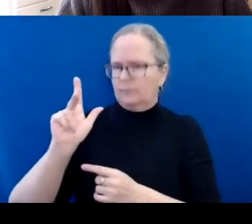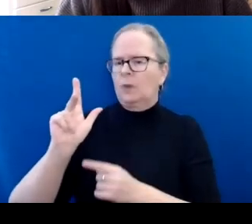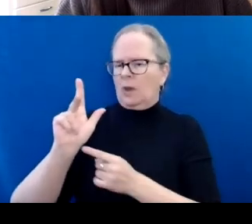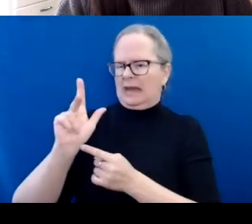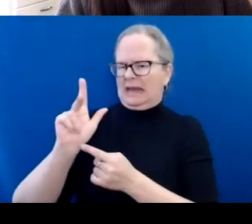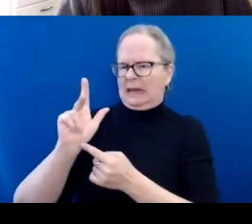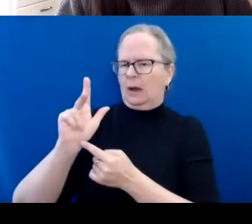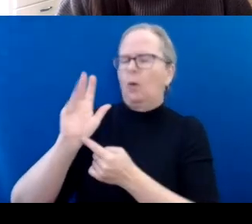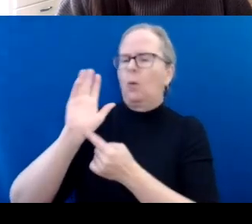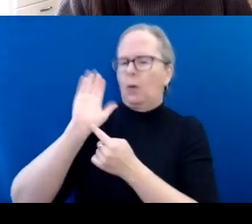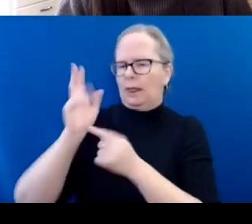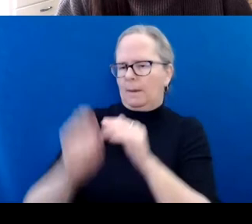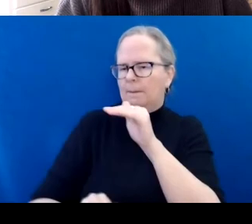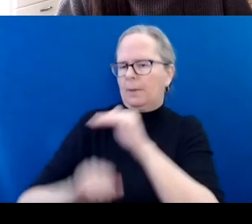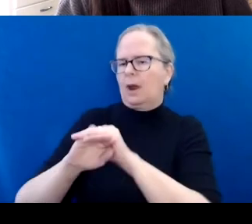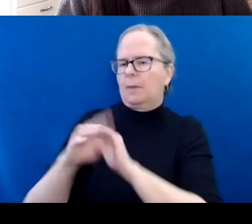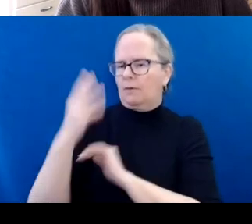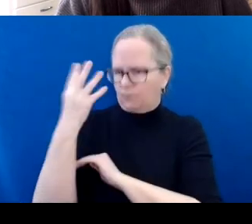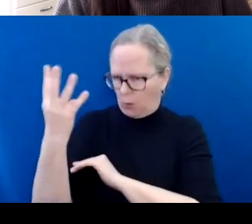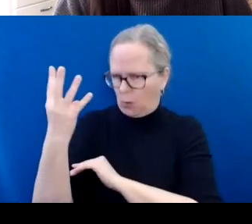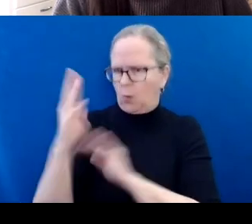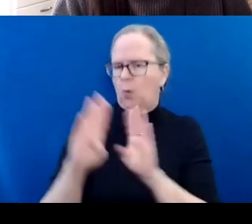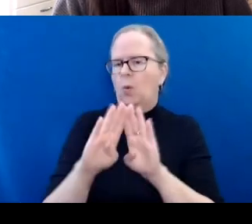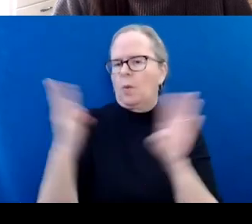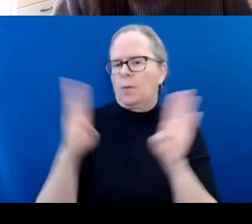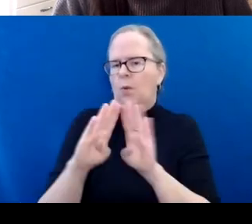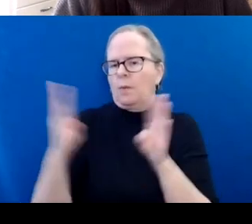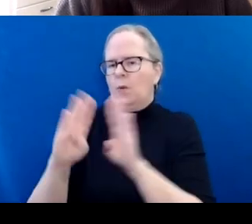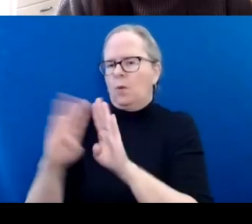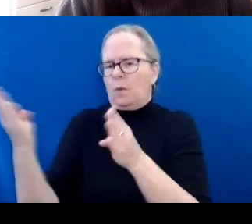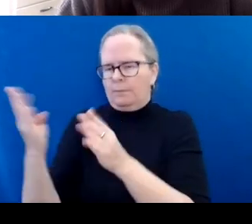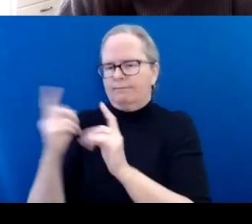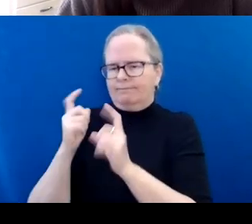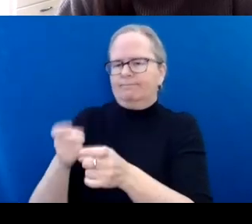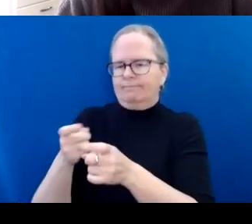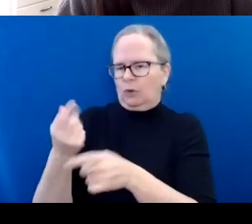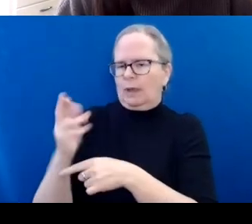including grants for which a deadline extension has been approved.